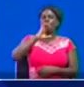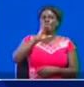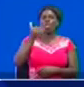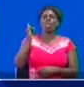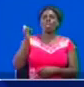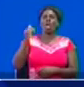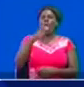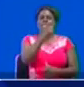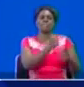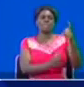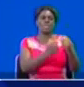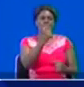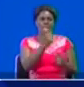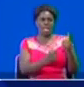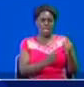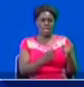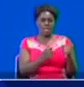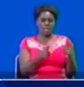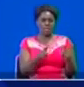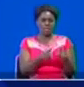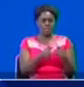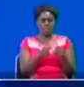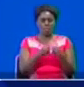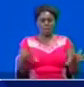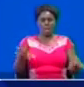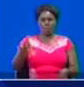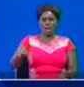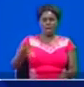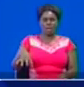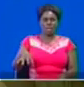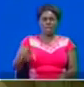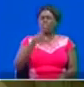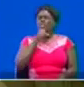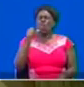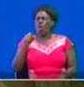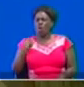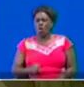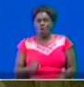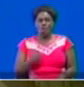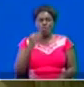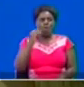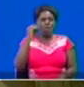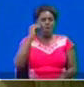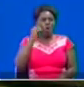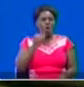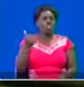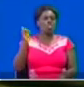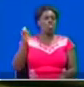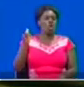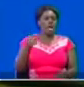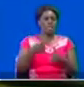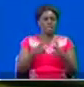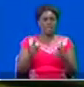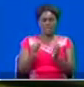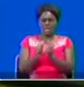the country and thus drive growth of the market. Delamere, which is the oldest Kenyan homegrown brand of yogurt, started in